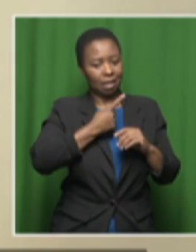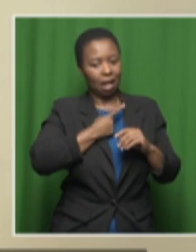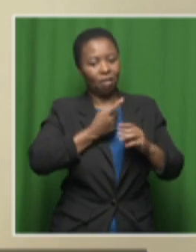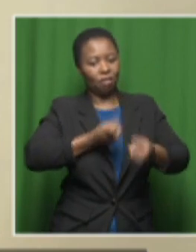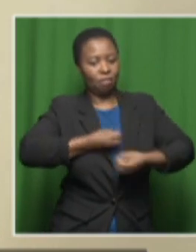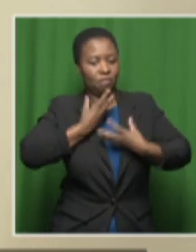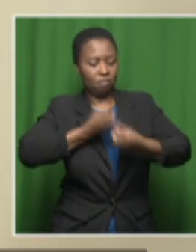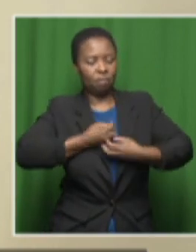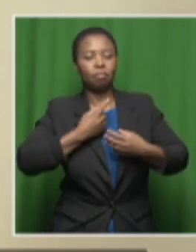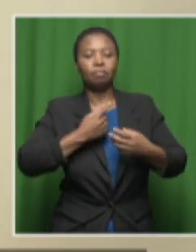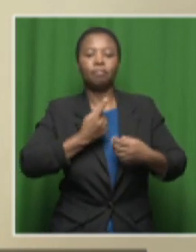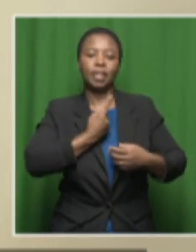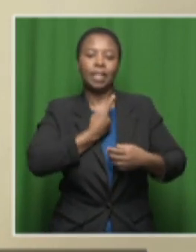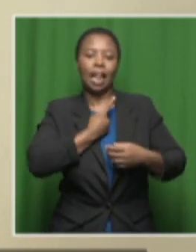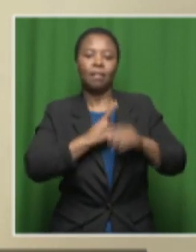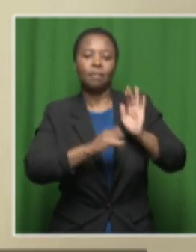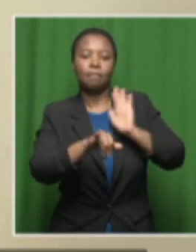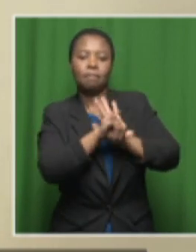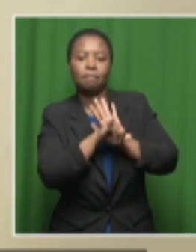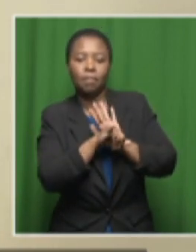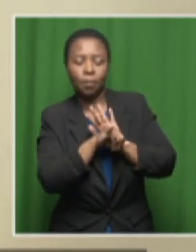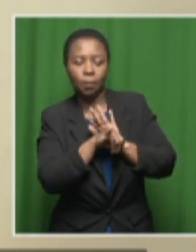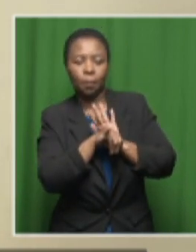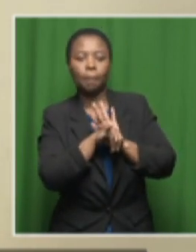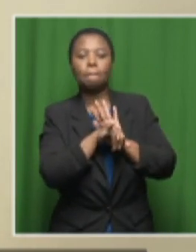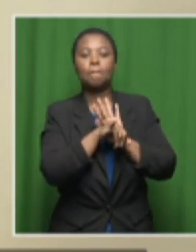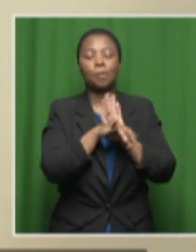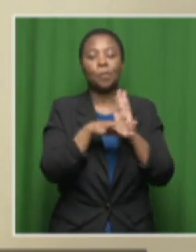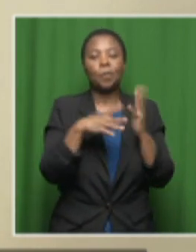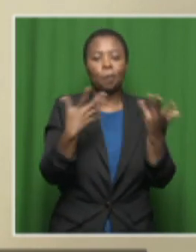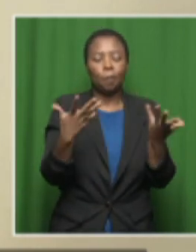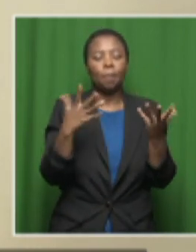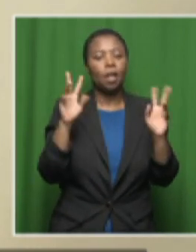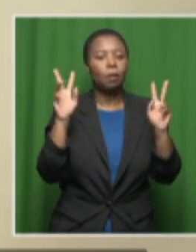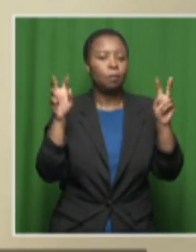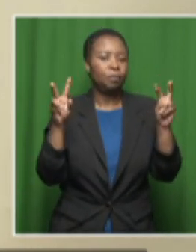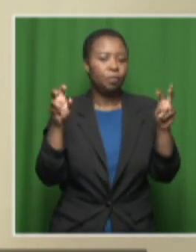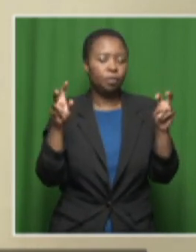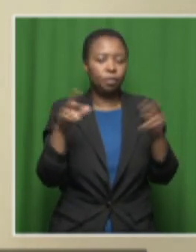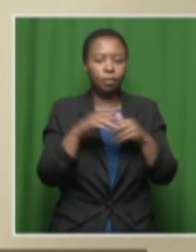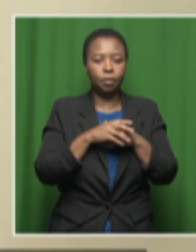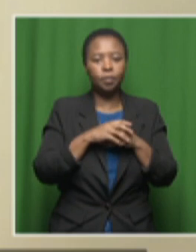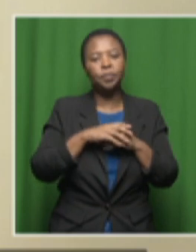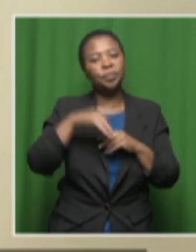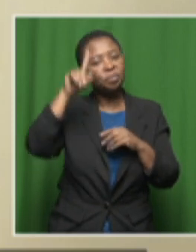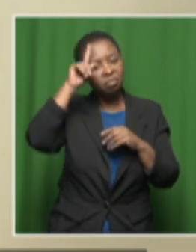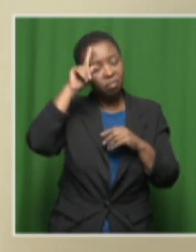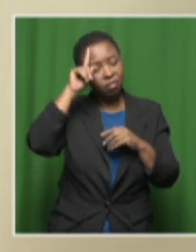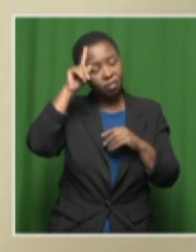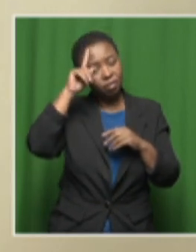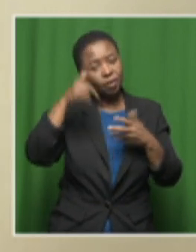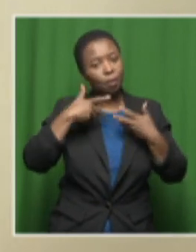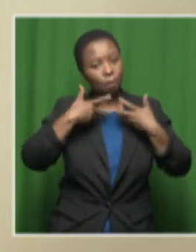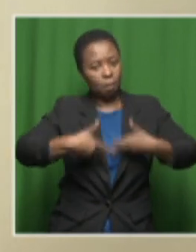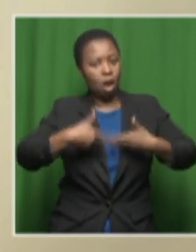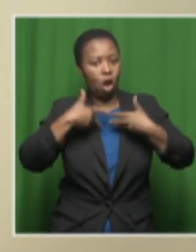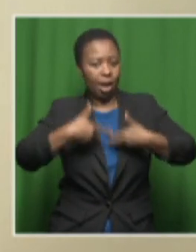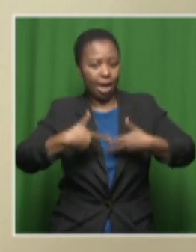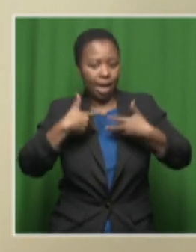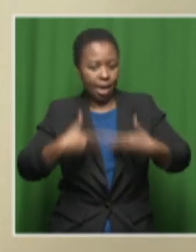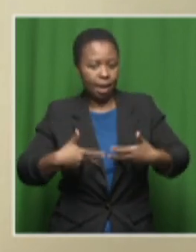colored identity. I'm thinking about the ways in which my blackness was eradicated during